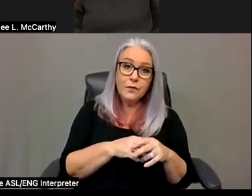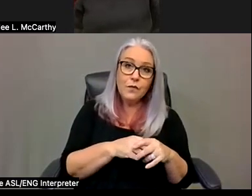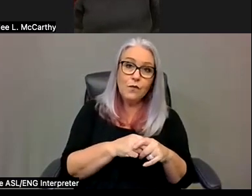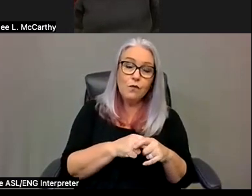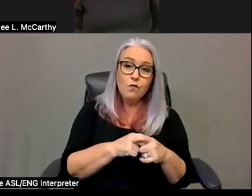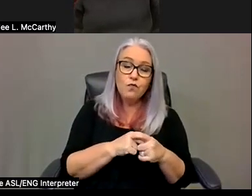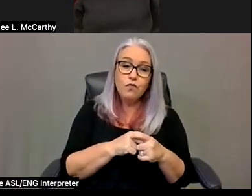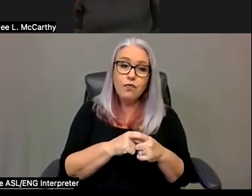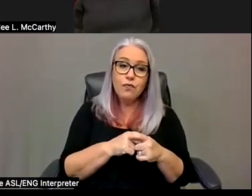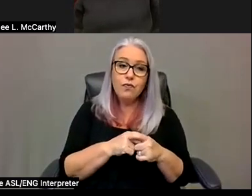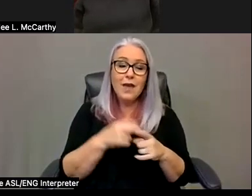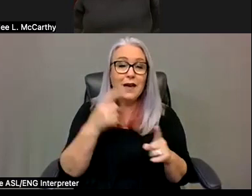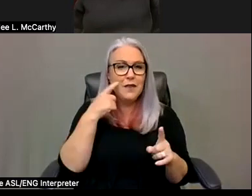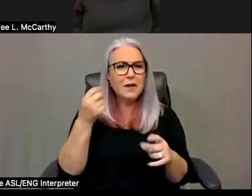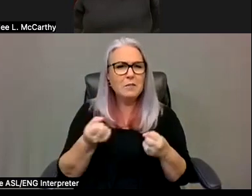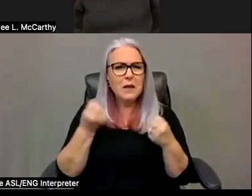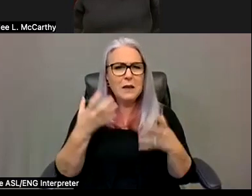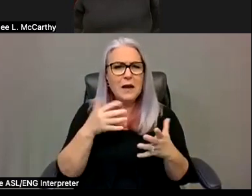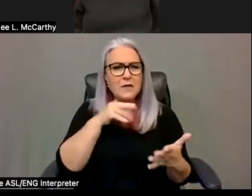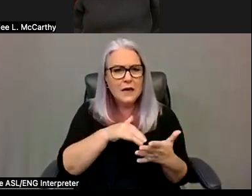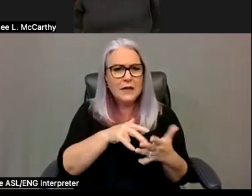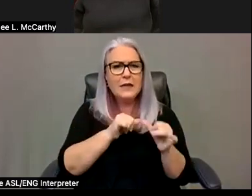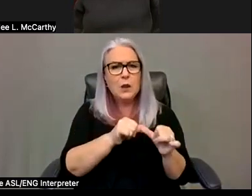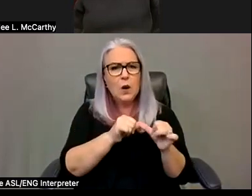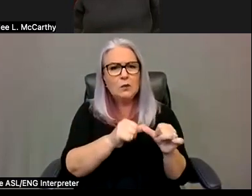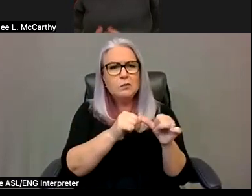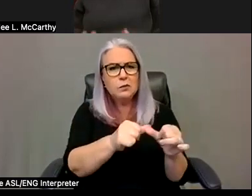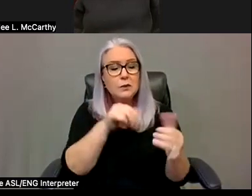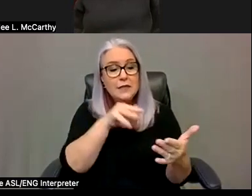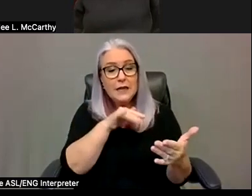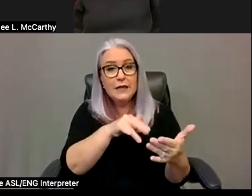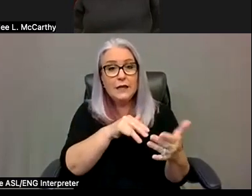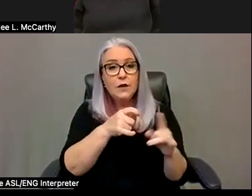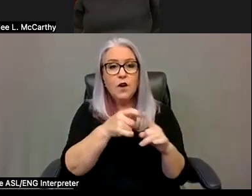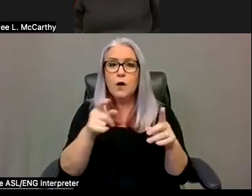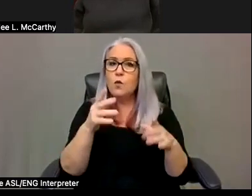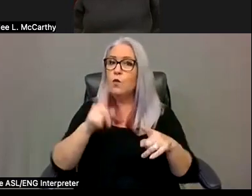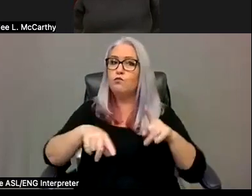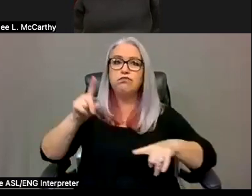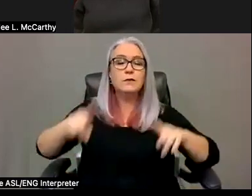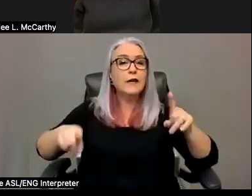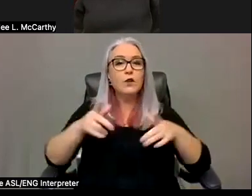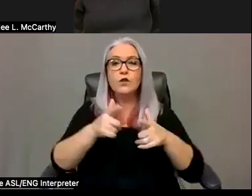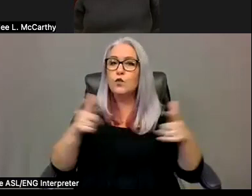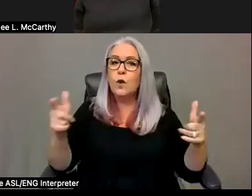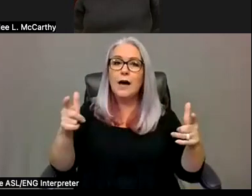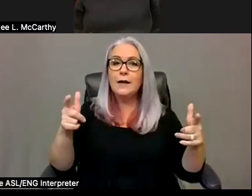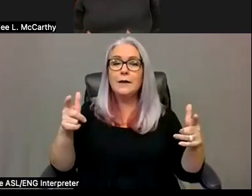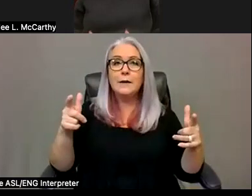require a lot of study and long-term study from a wide range and a wide group of